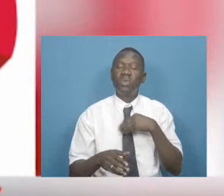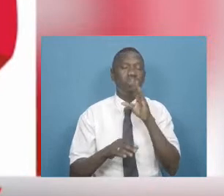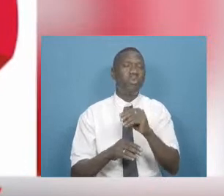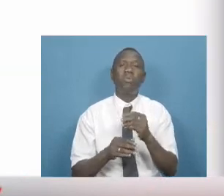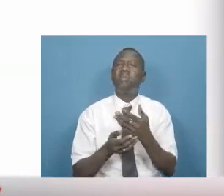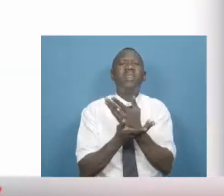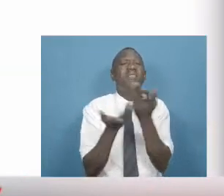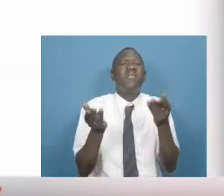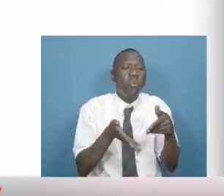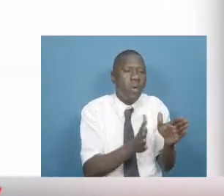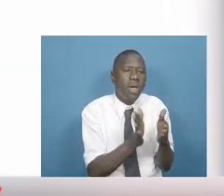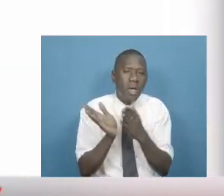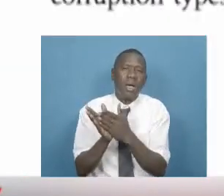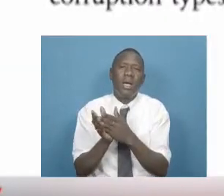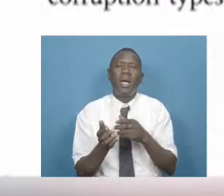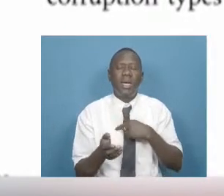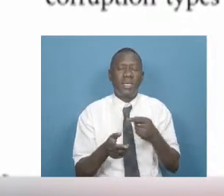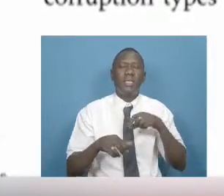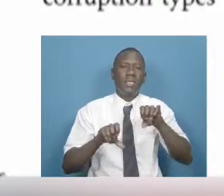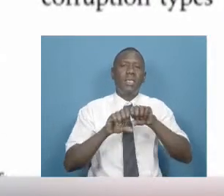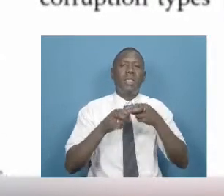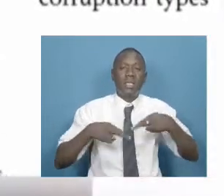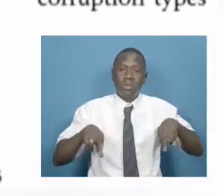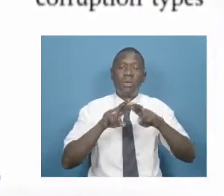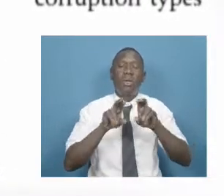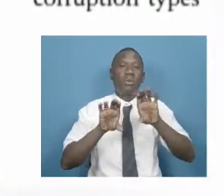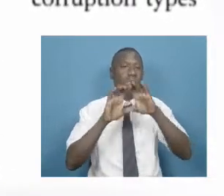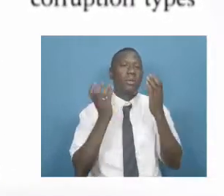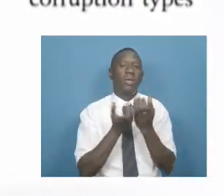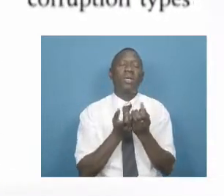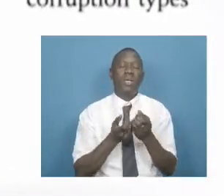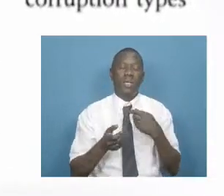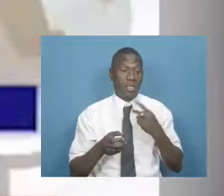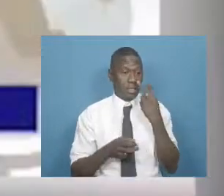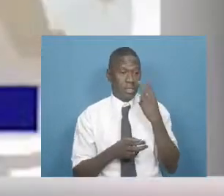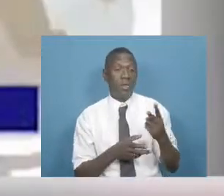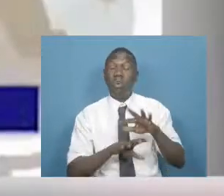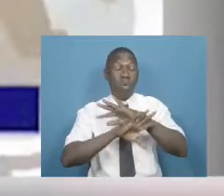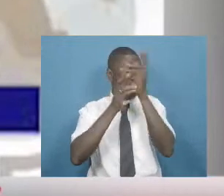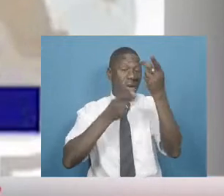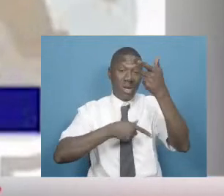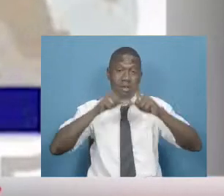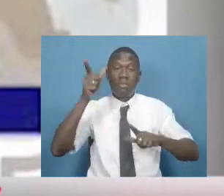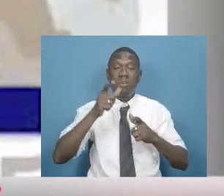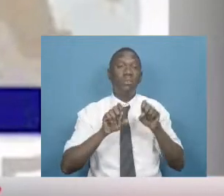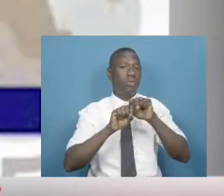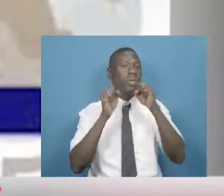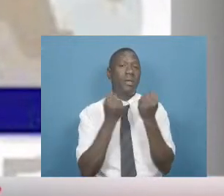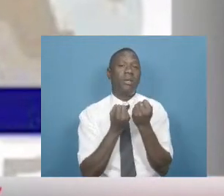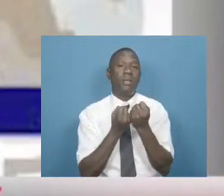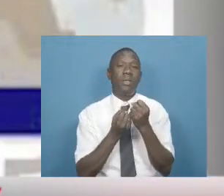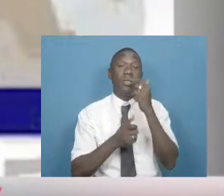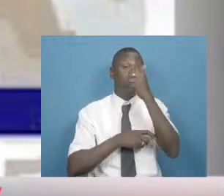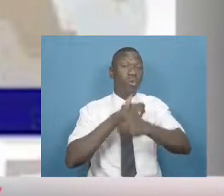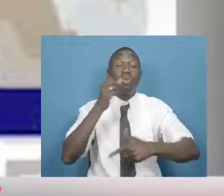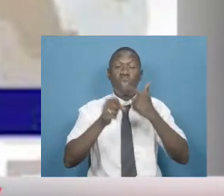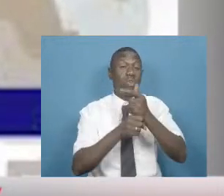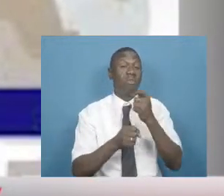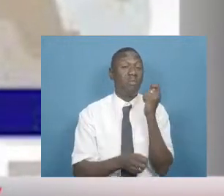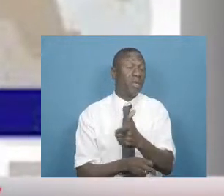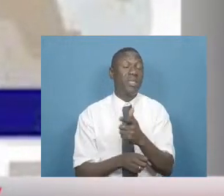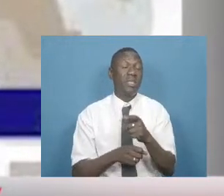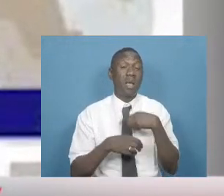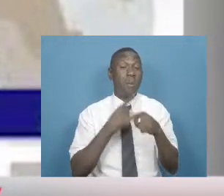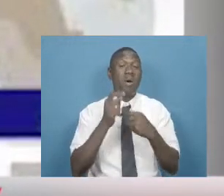every country, region and community, and is found across all levels of society. Its global cost is about 5% of the